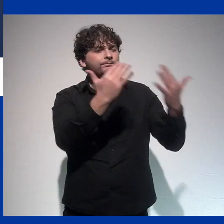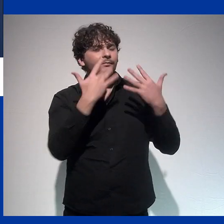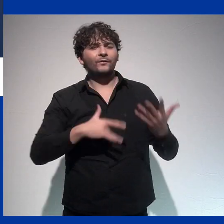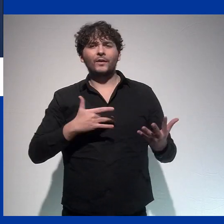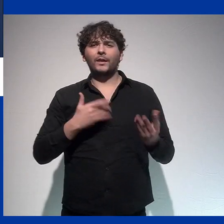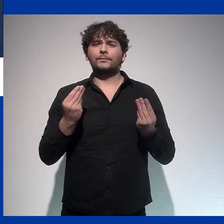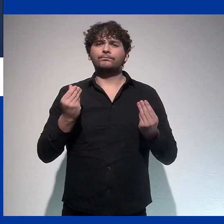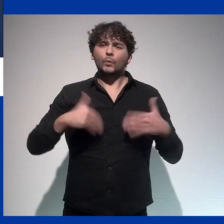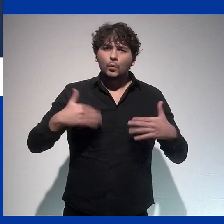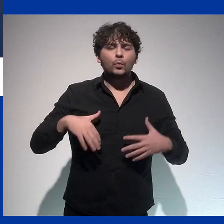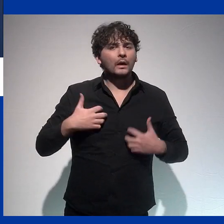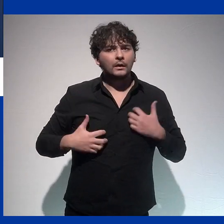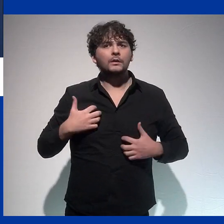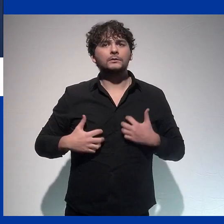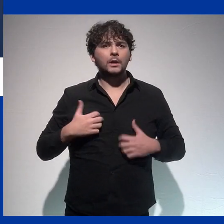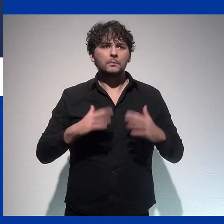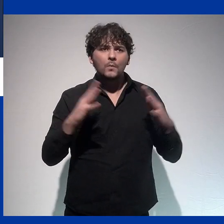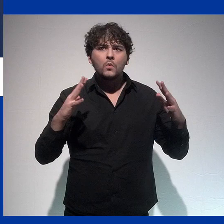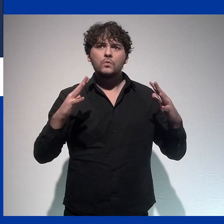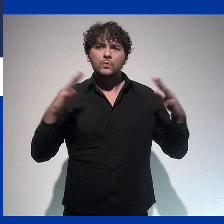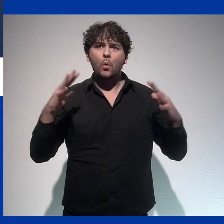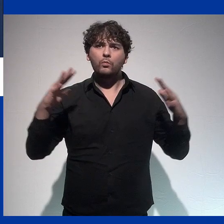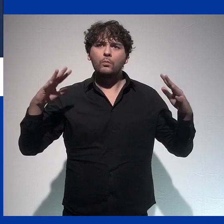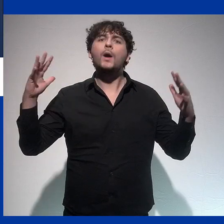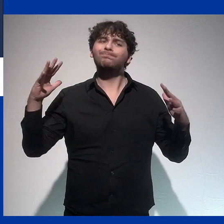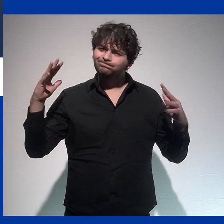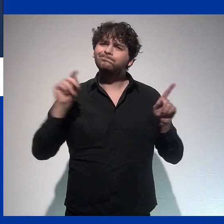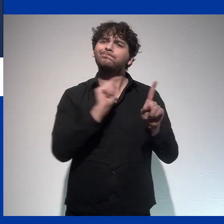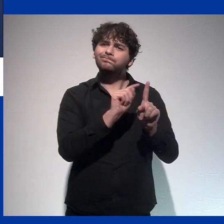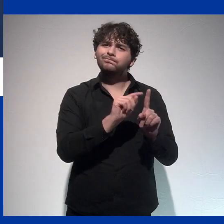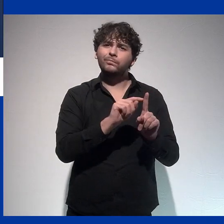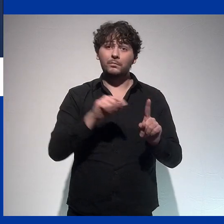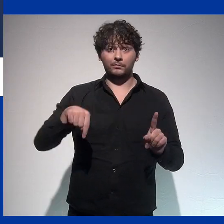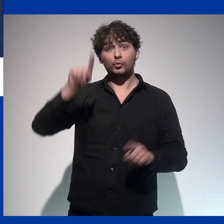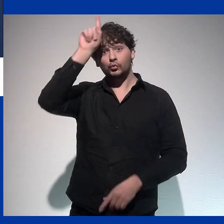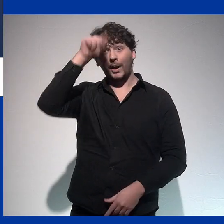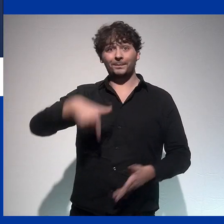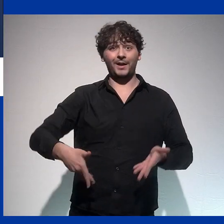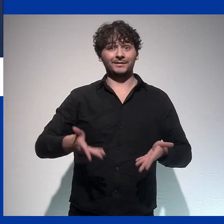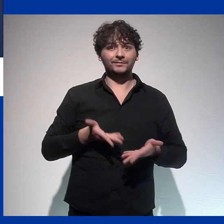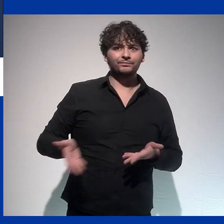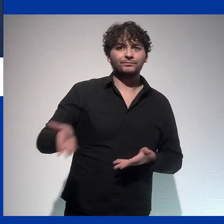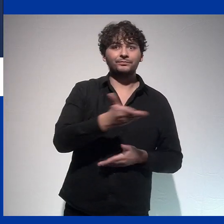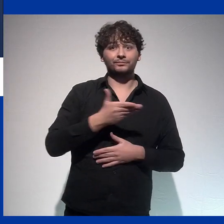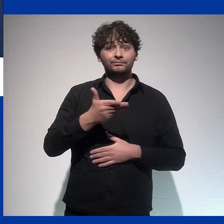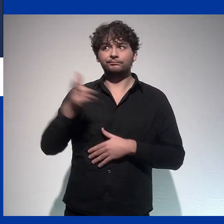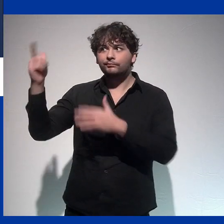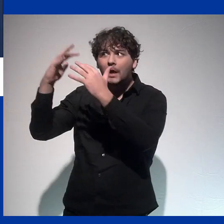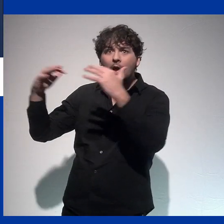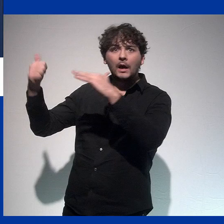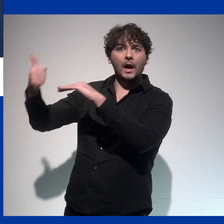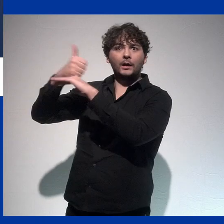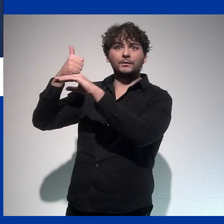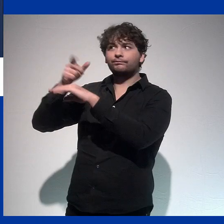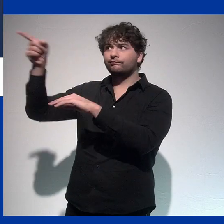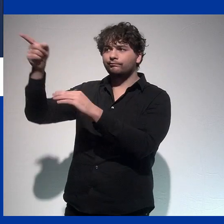practice. In this context, we will also spread the word about the results of the